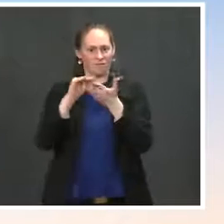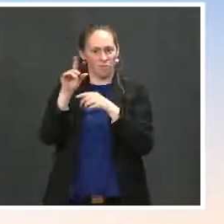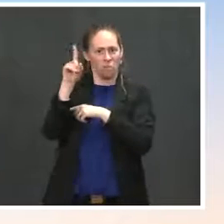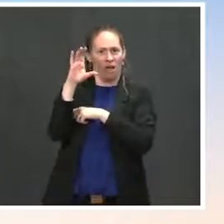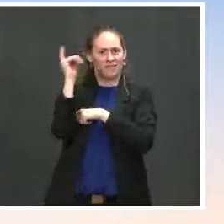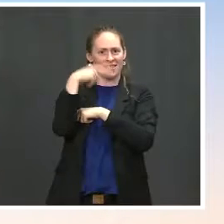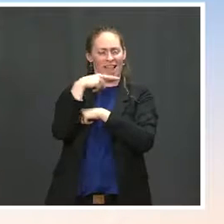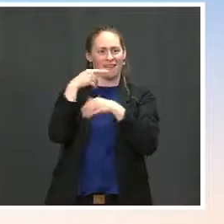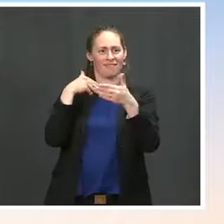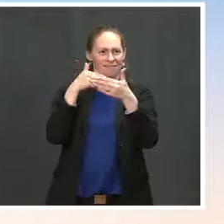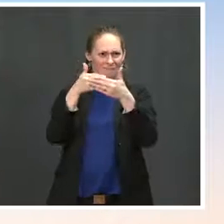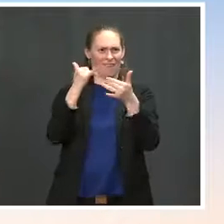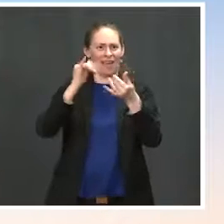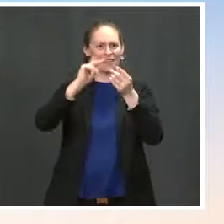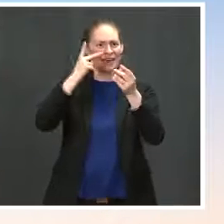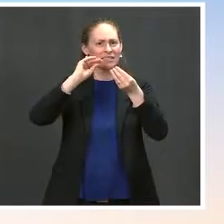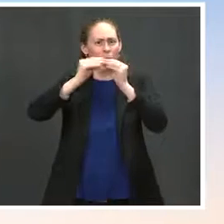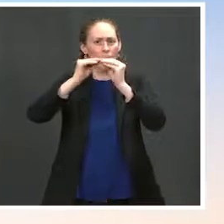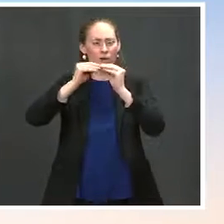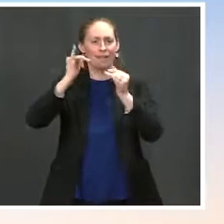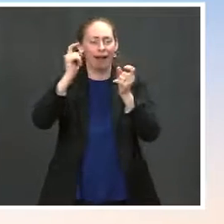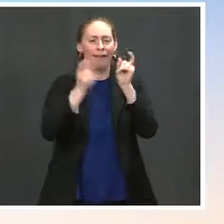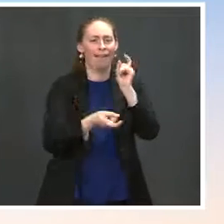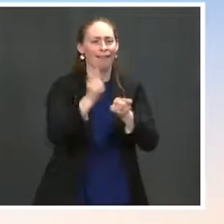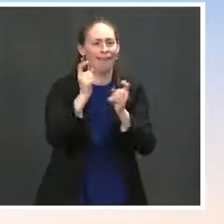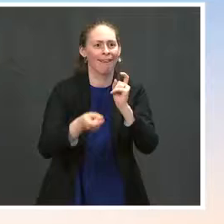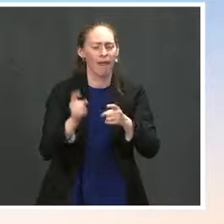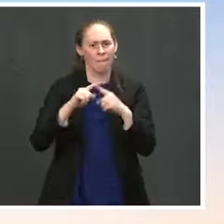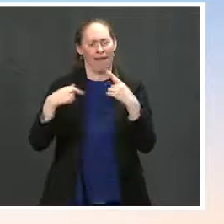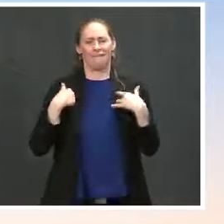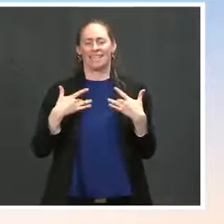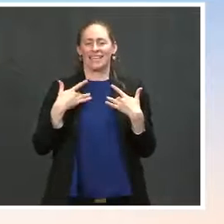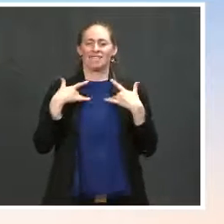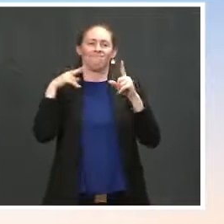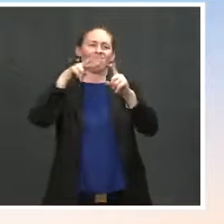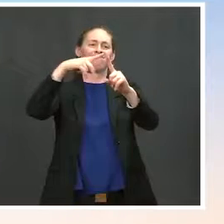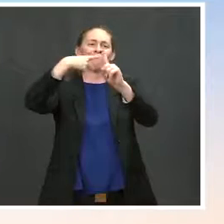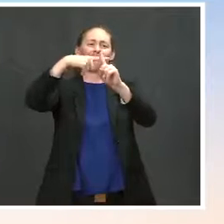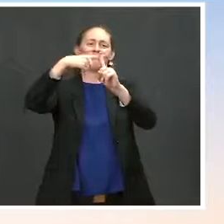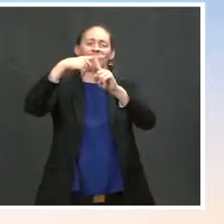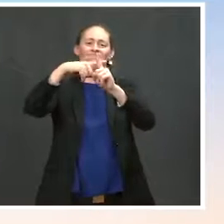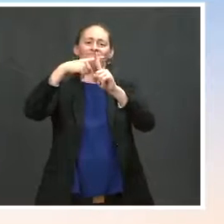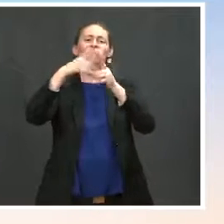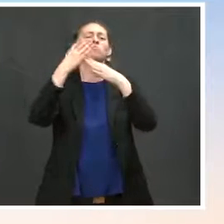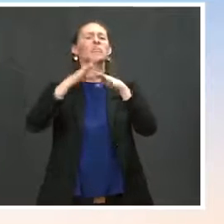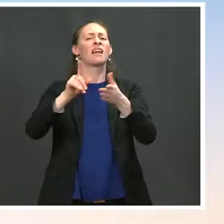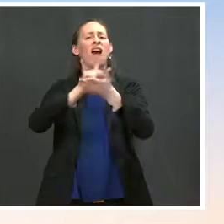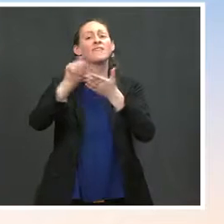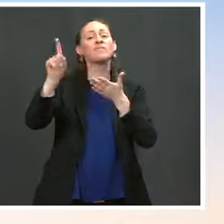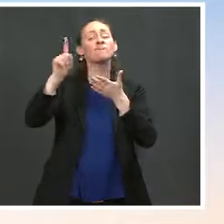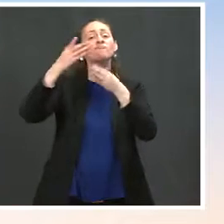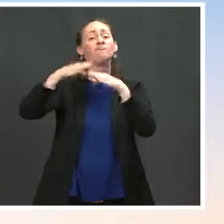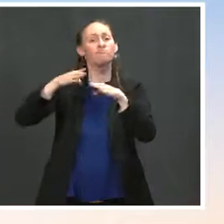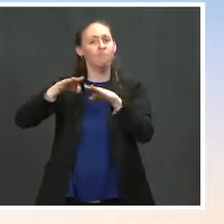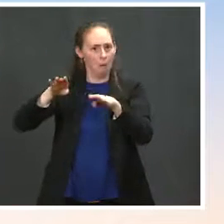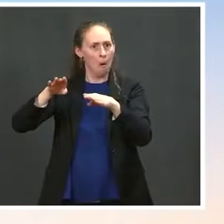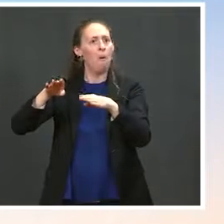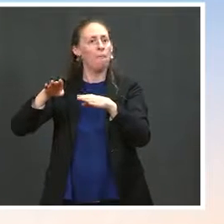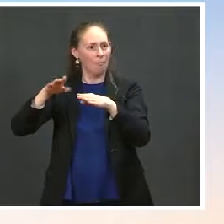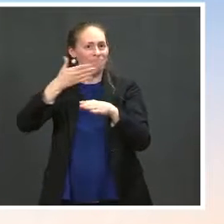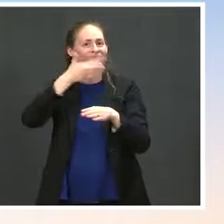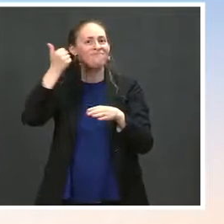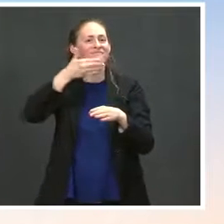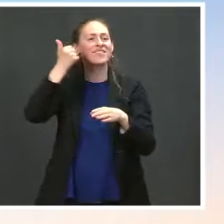weekly numbers can be volatile, we are encouraged by the fact that the 4-week average is also down. It demonstrates that the administration's